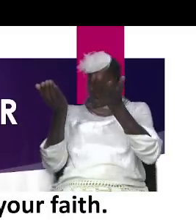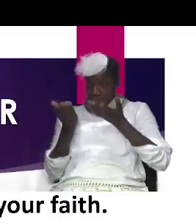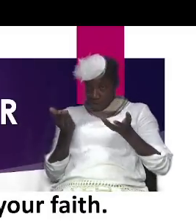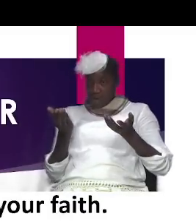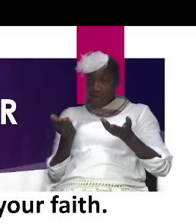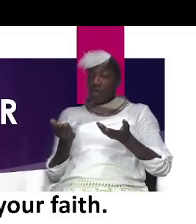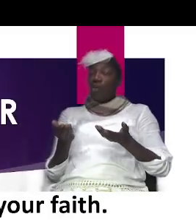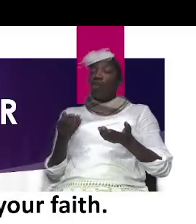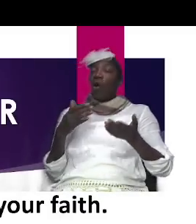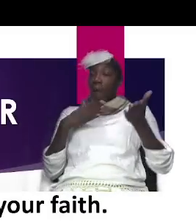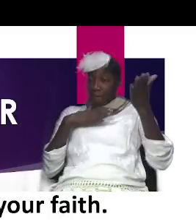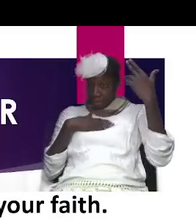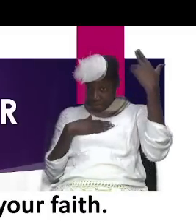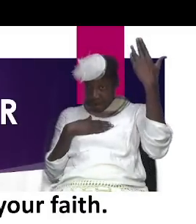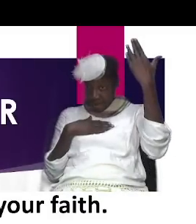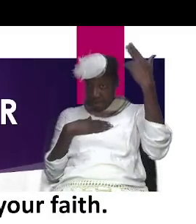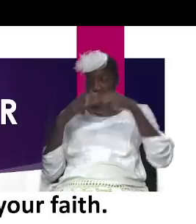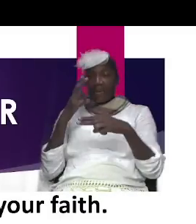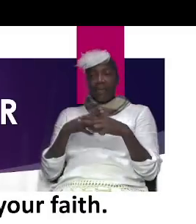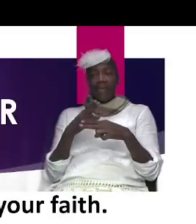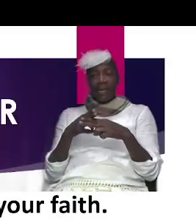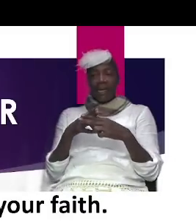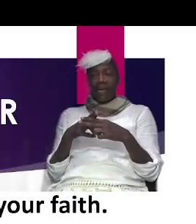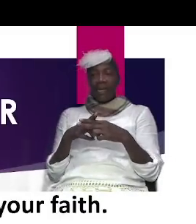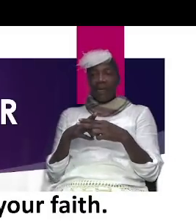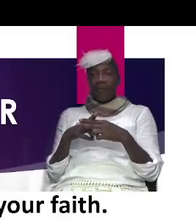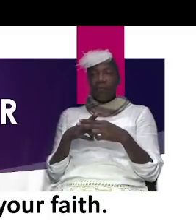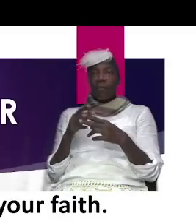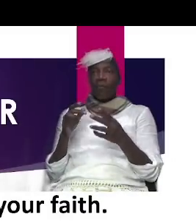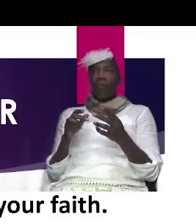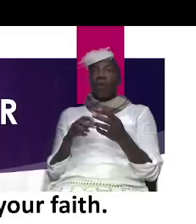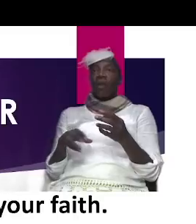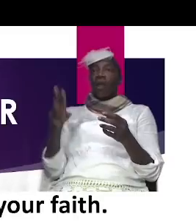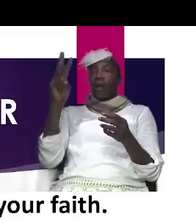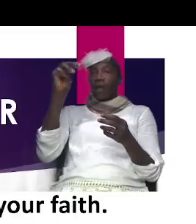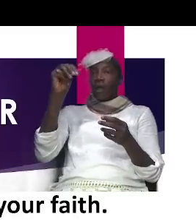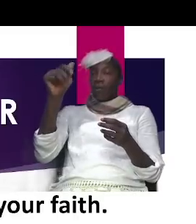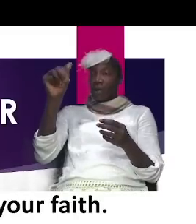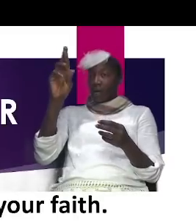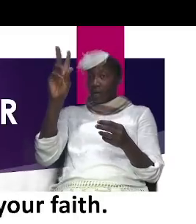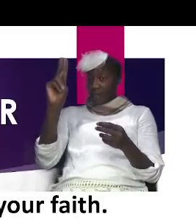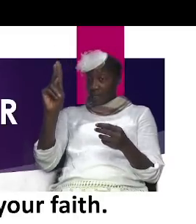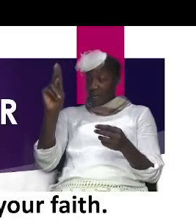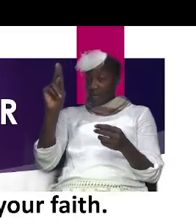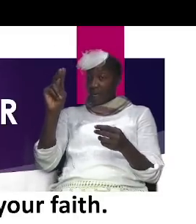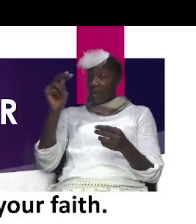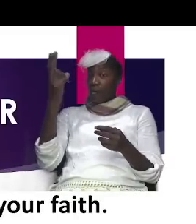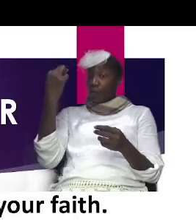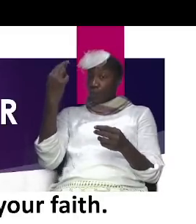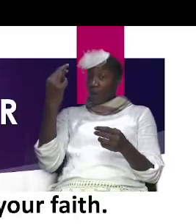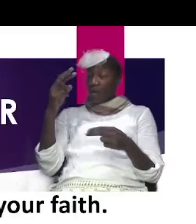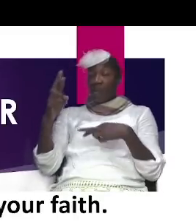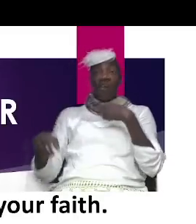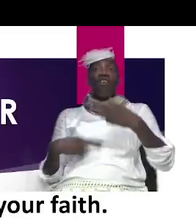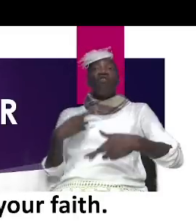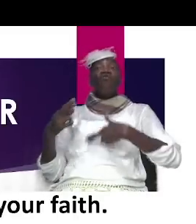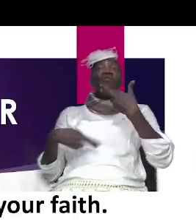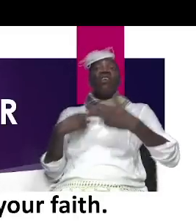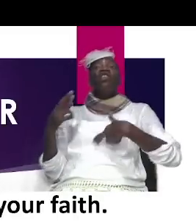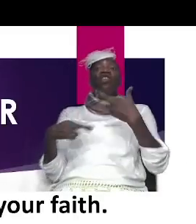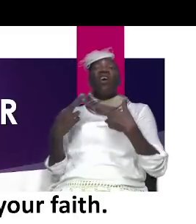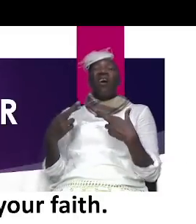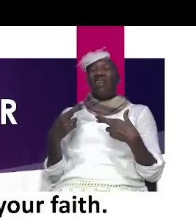name. So I am saying to you from the scripture in St. Mark 12 that you're supposed to rejoice even though it's